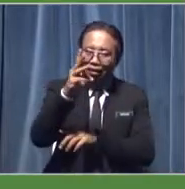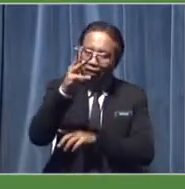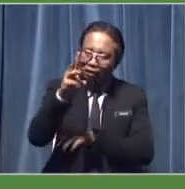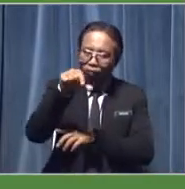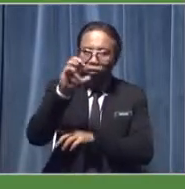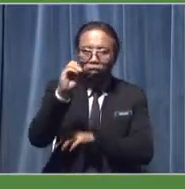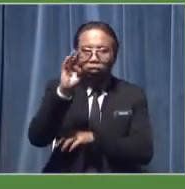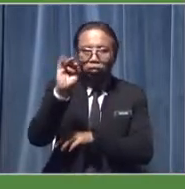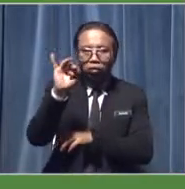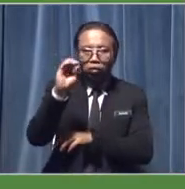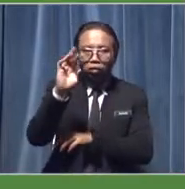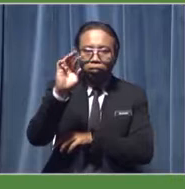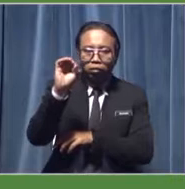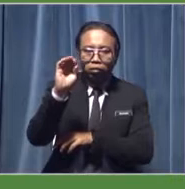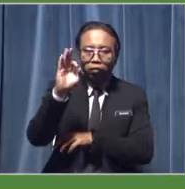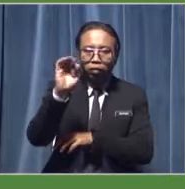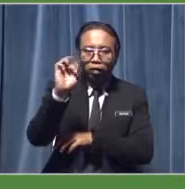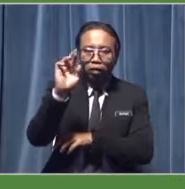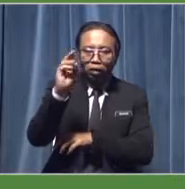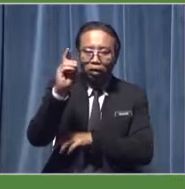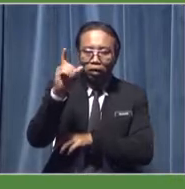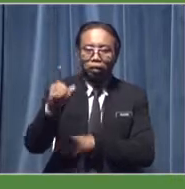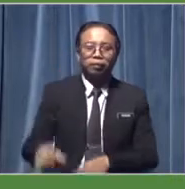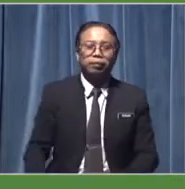6.0 microfarad.